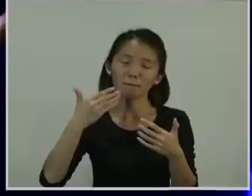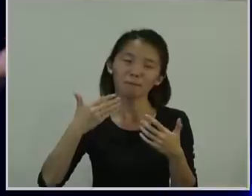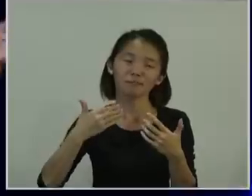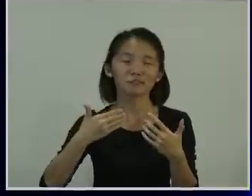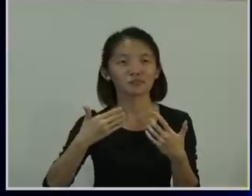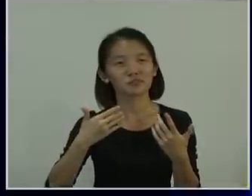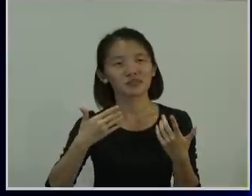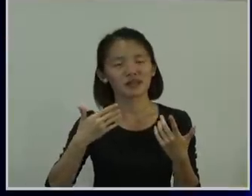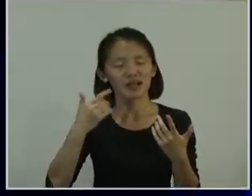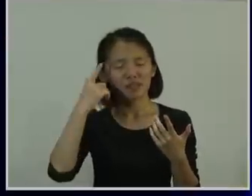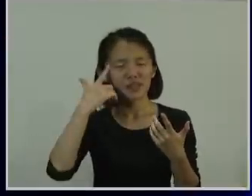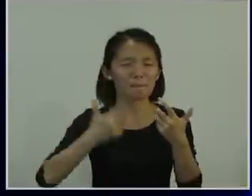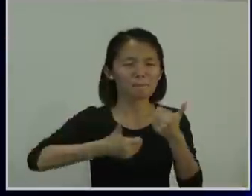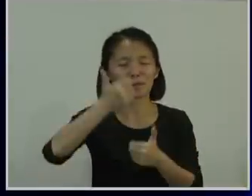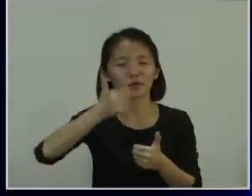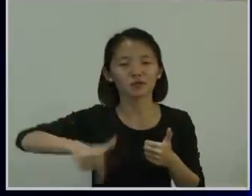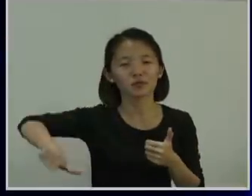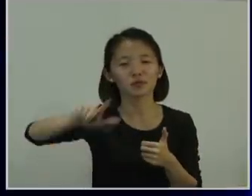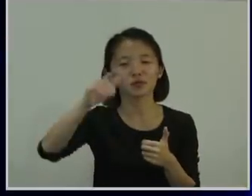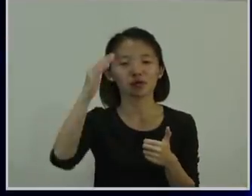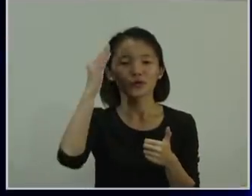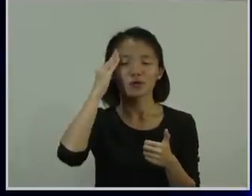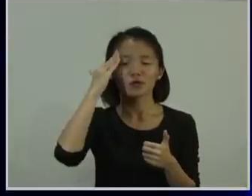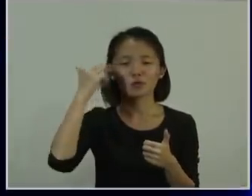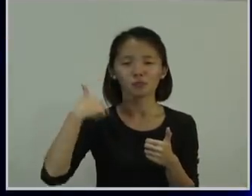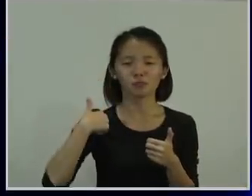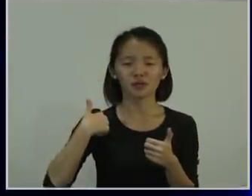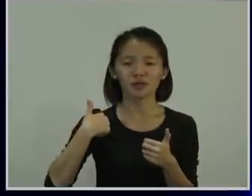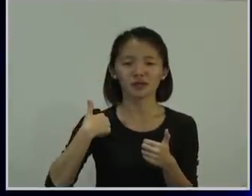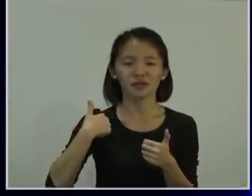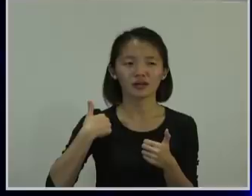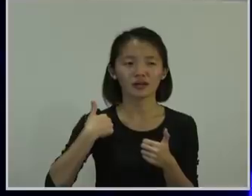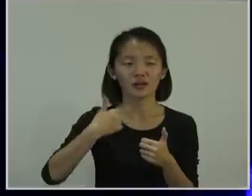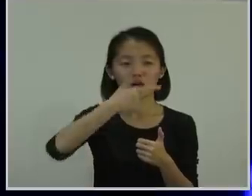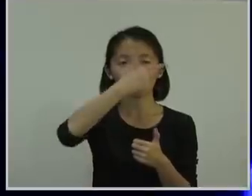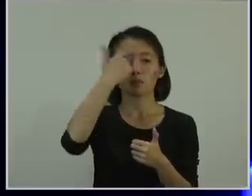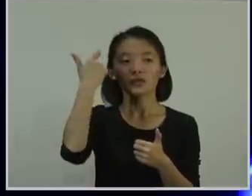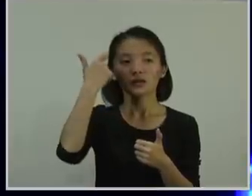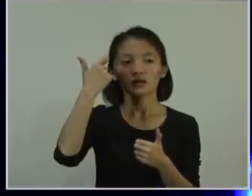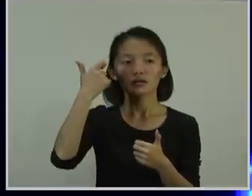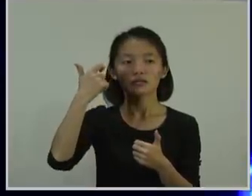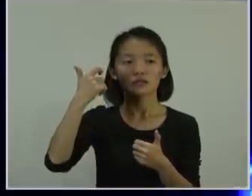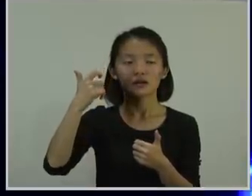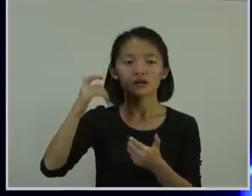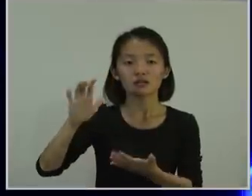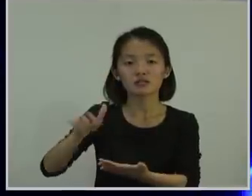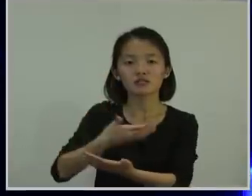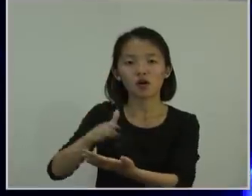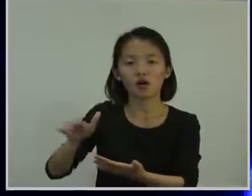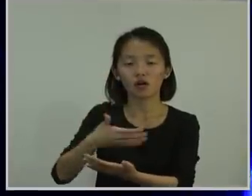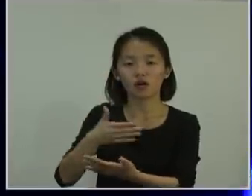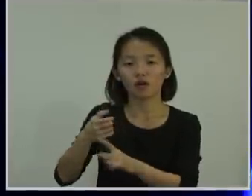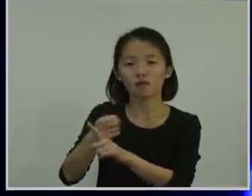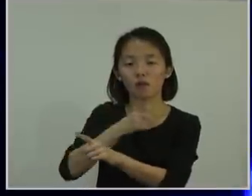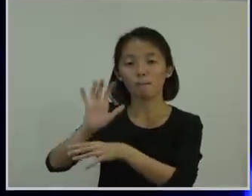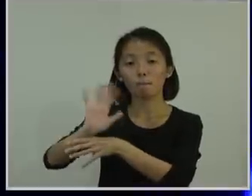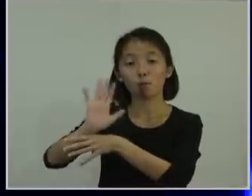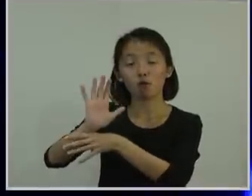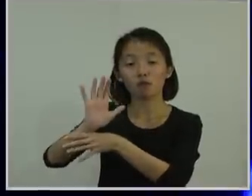No, actually, most of you know me through Ruyen, the theme song for the Litanonia, which I am